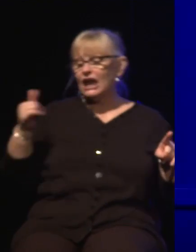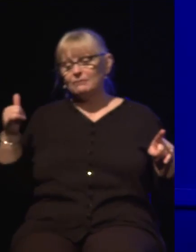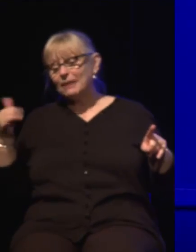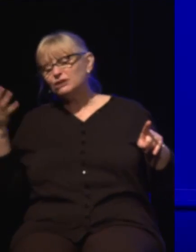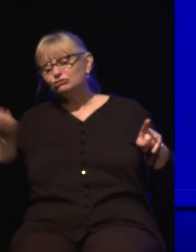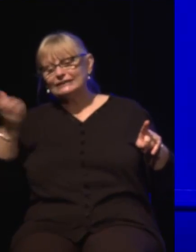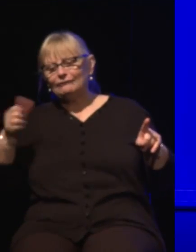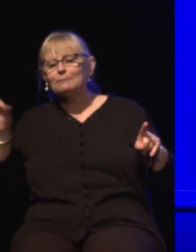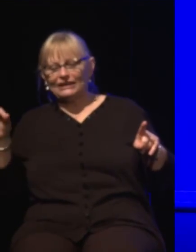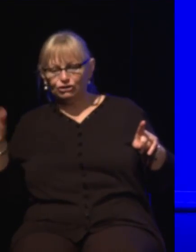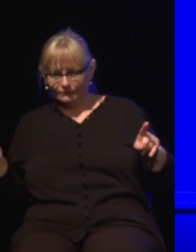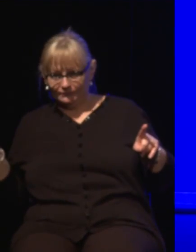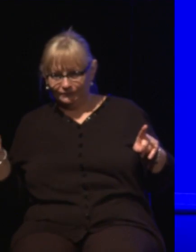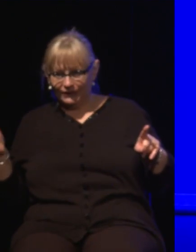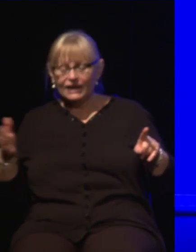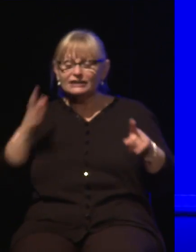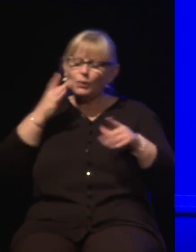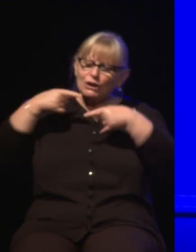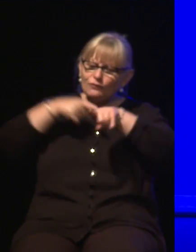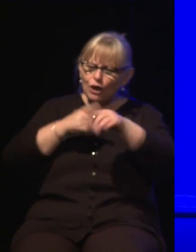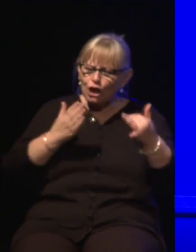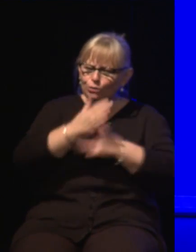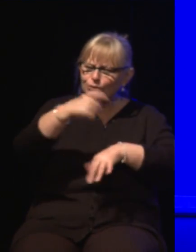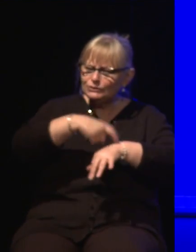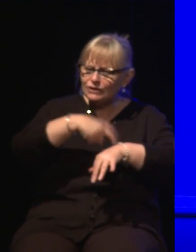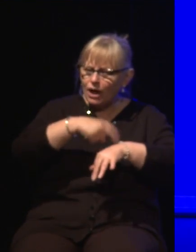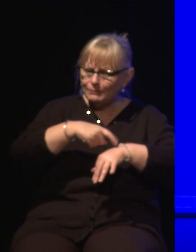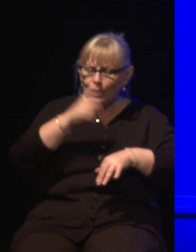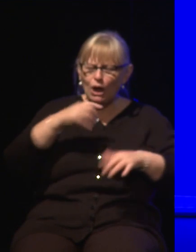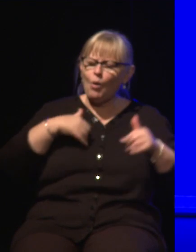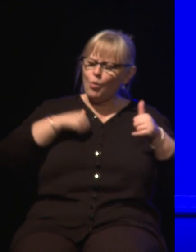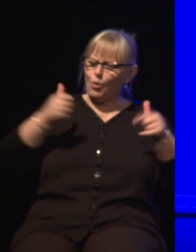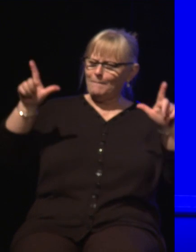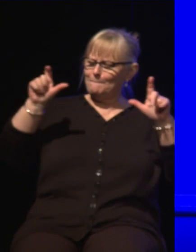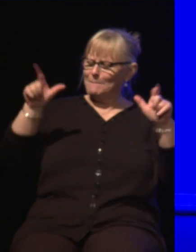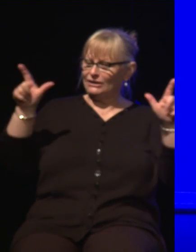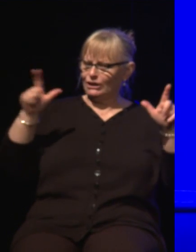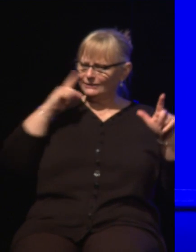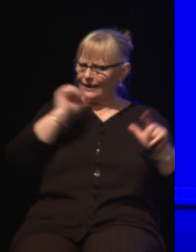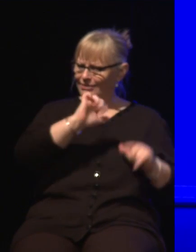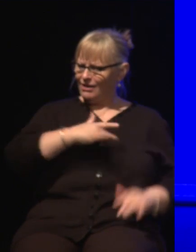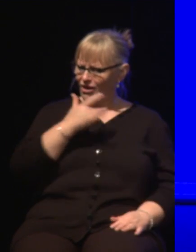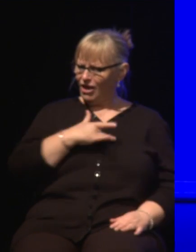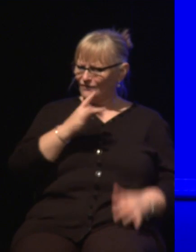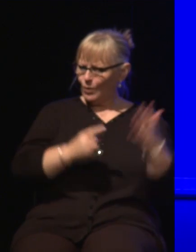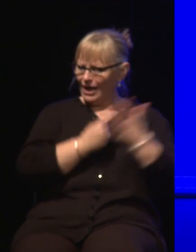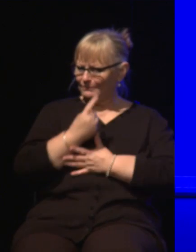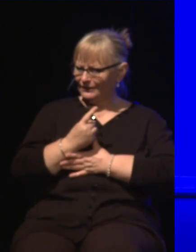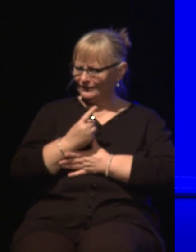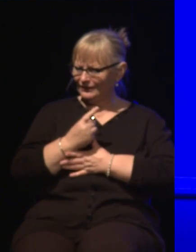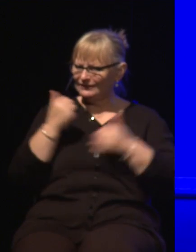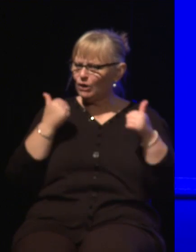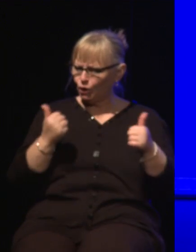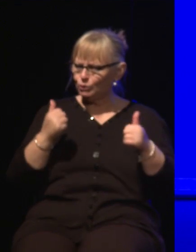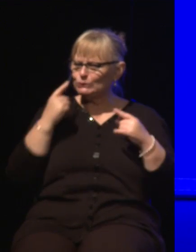receiving an age pension. Now, when you follow people over time, you get a very powerful picture of what happens in people's lives.